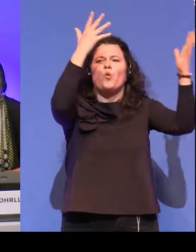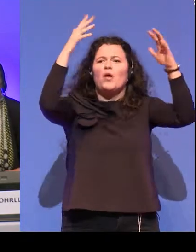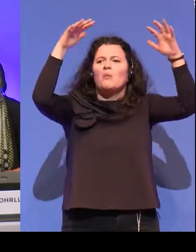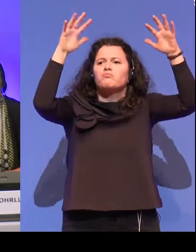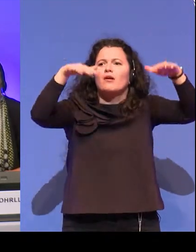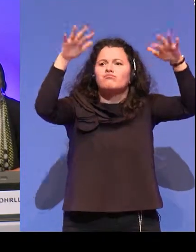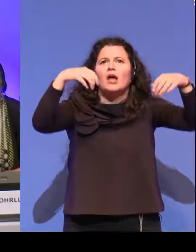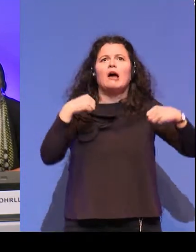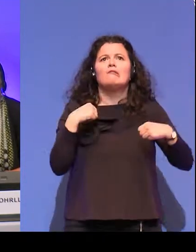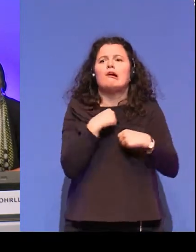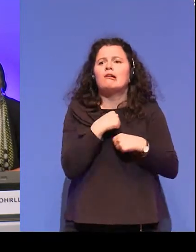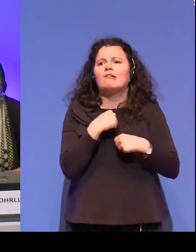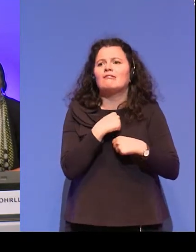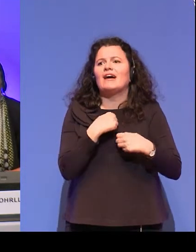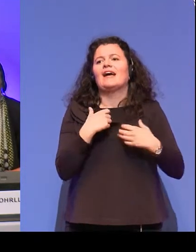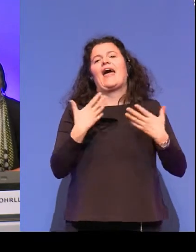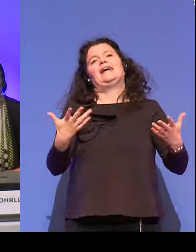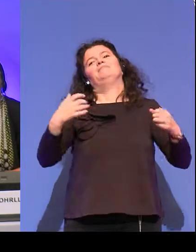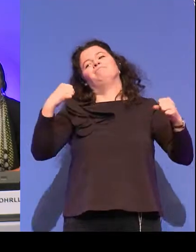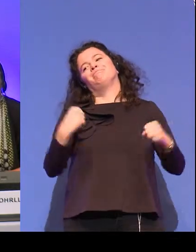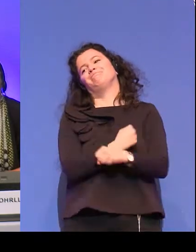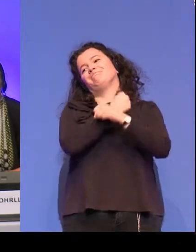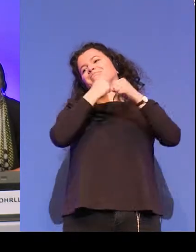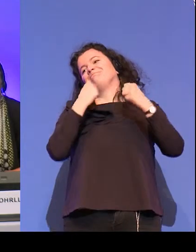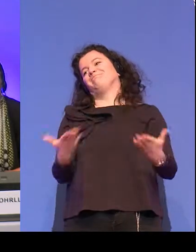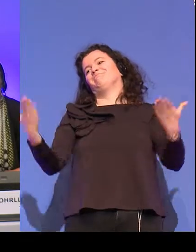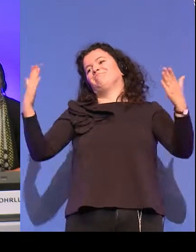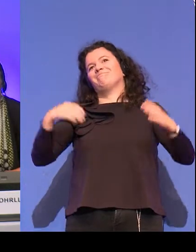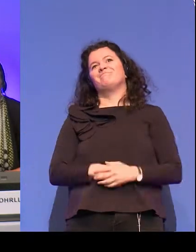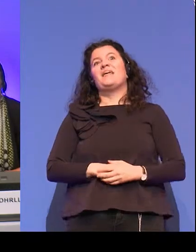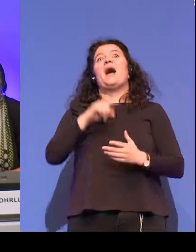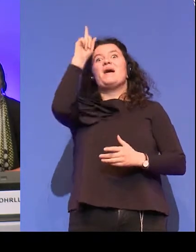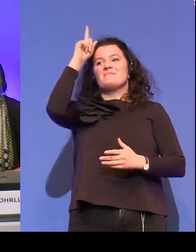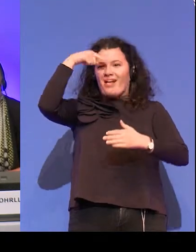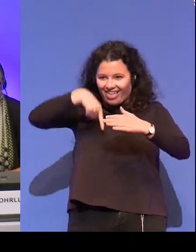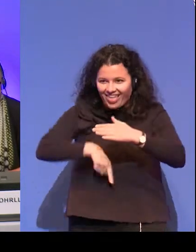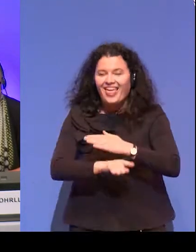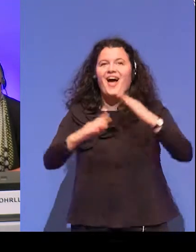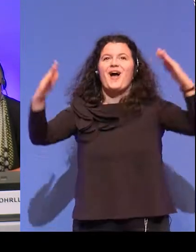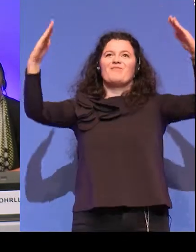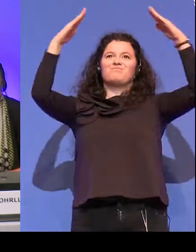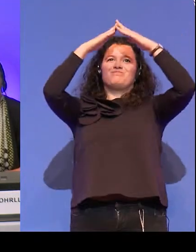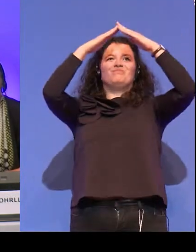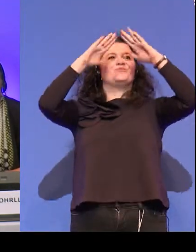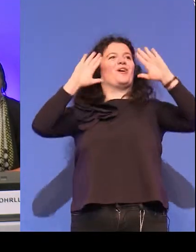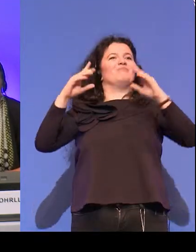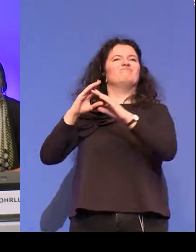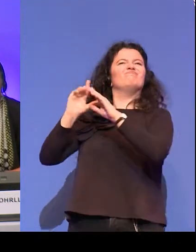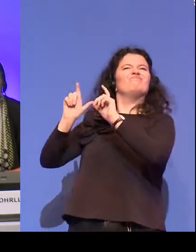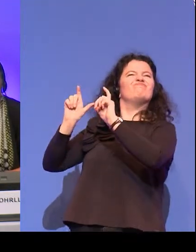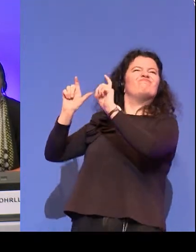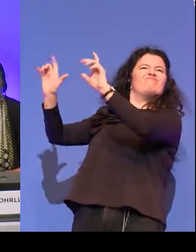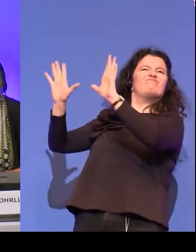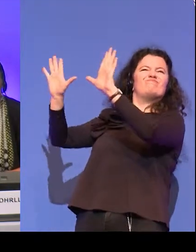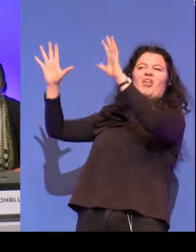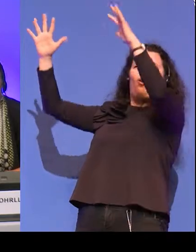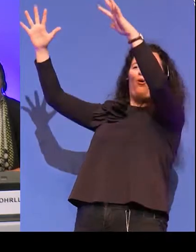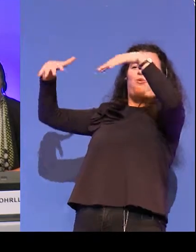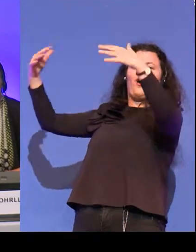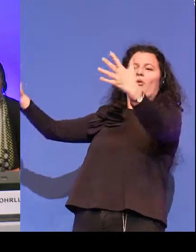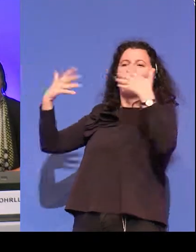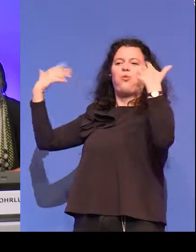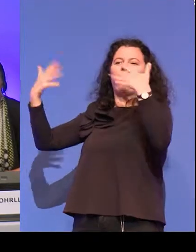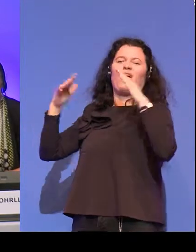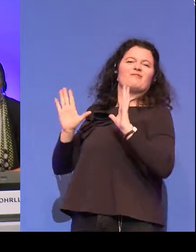and now very windy. But here indoors, you are very well protected from those events. As